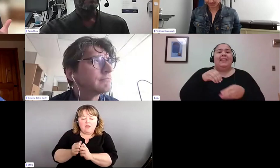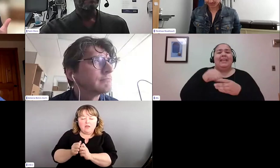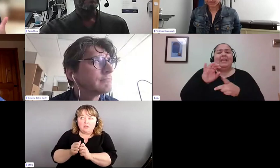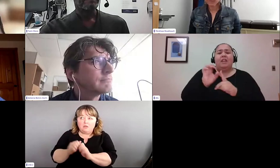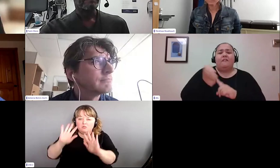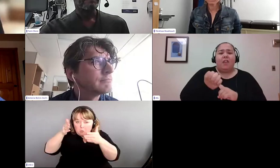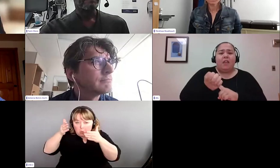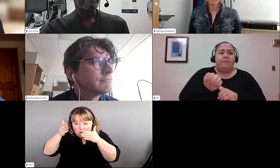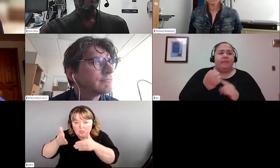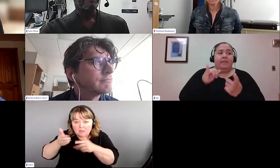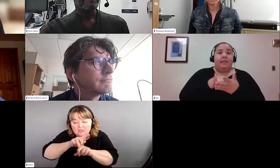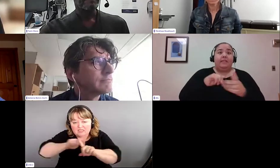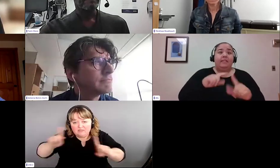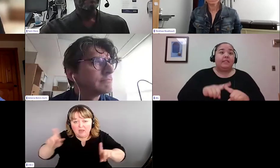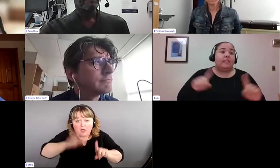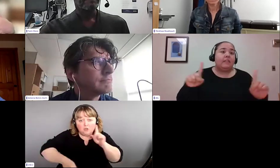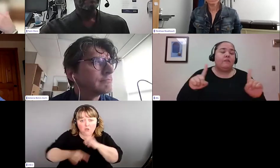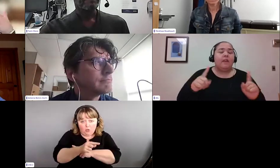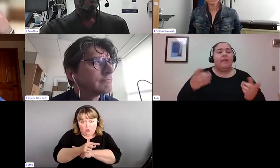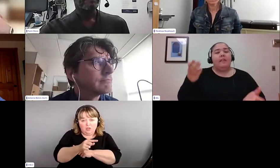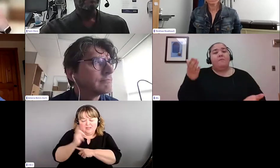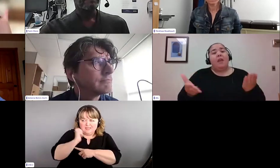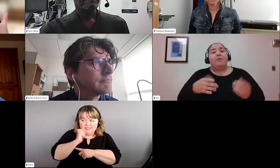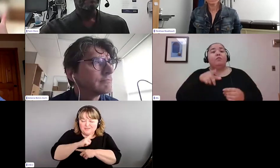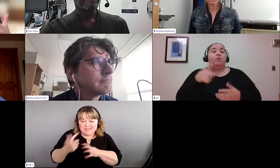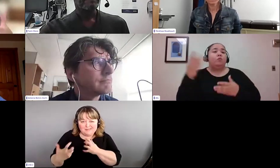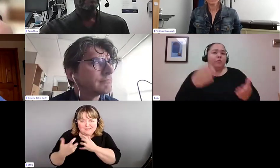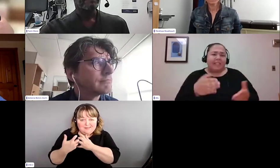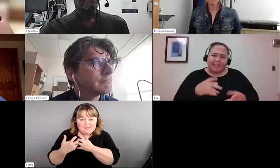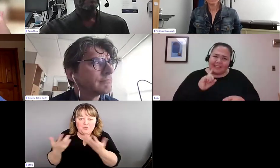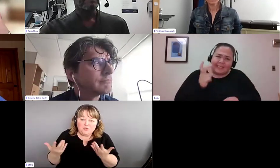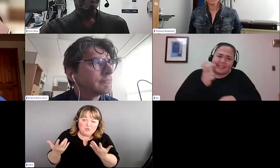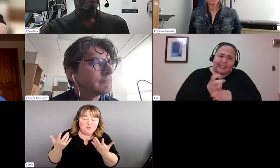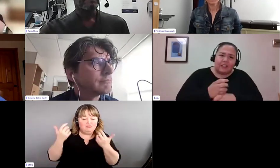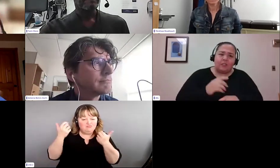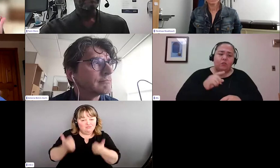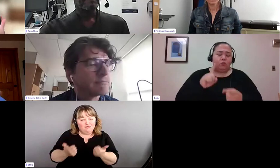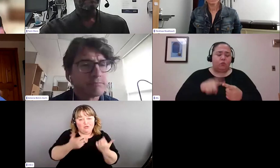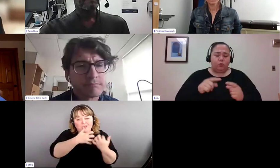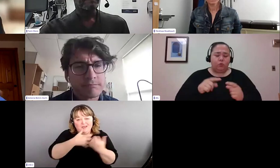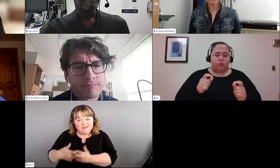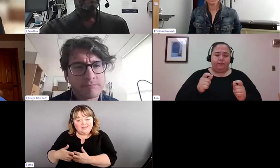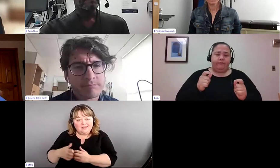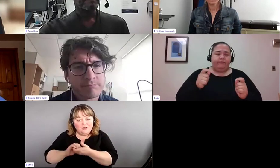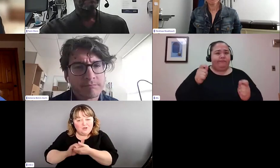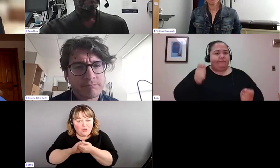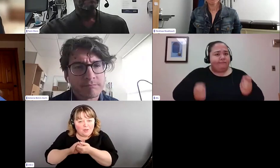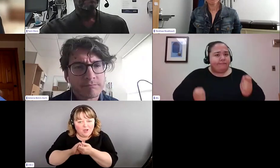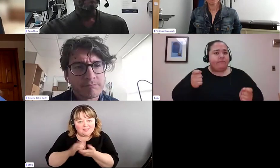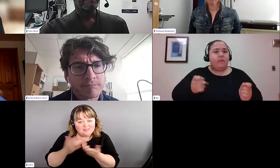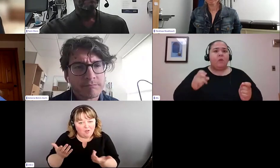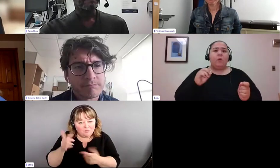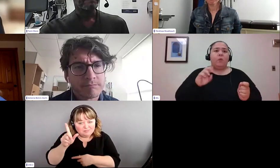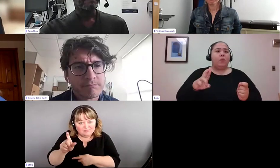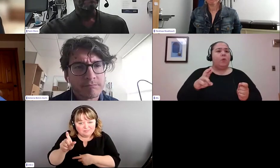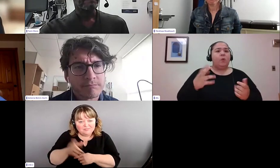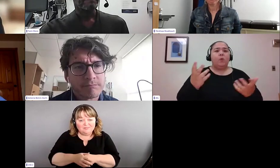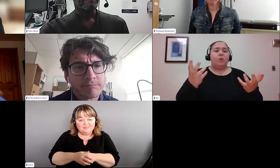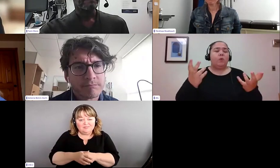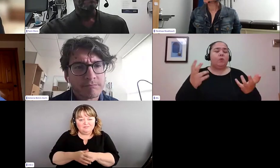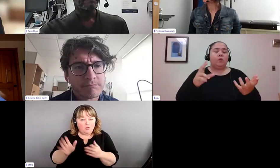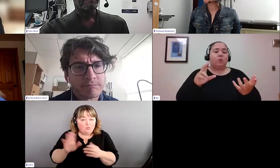perhaps different than that which you carry? Is it difficult to conjugate, or does